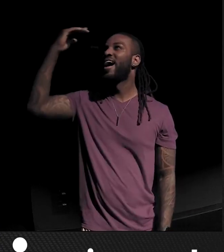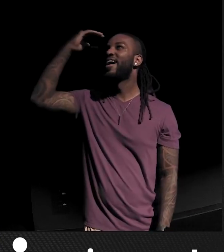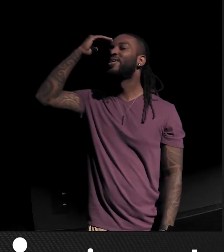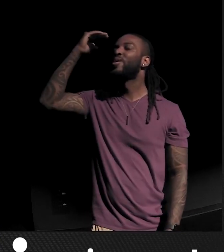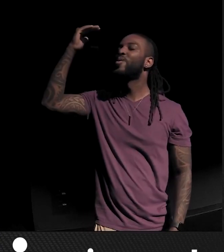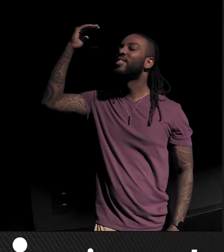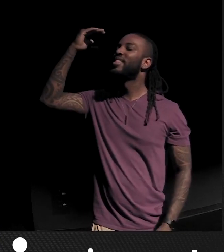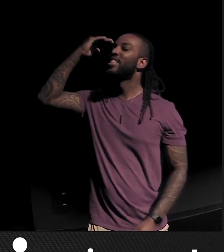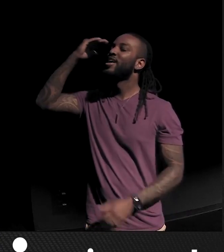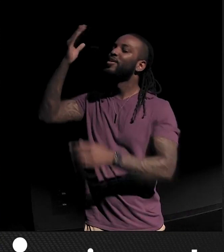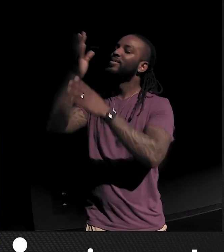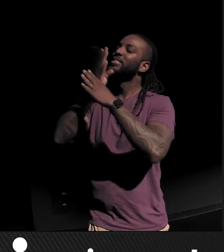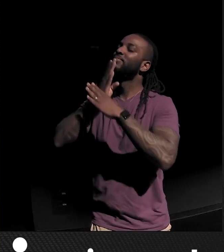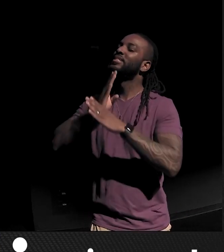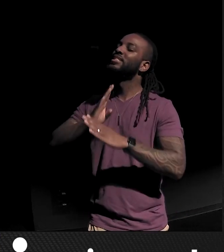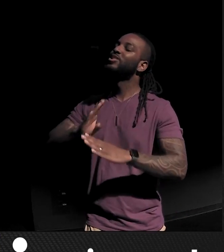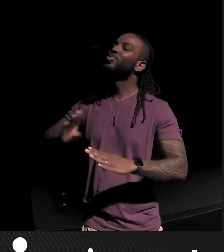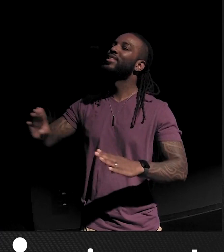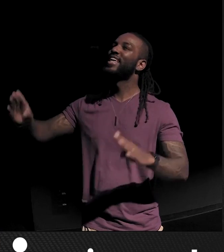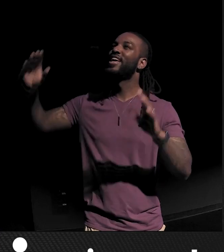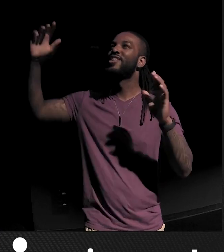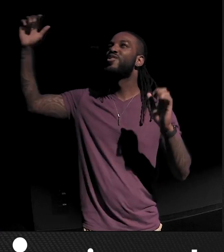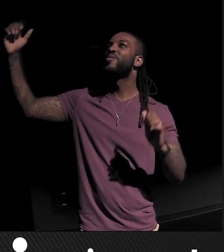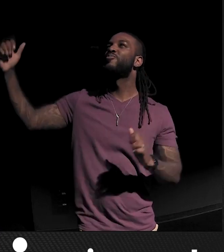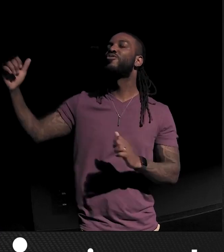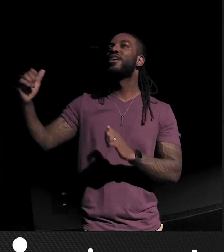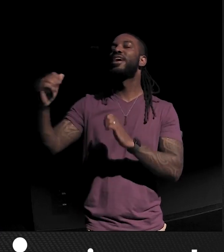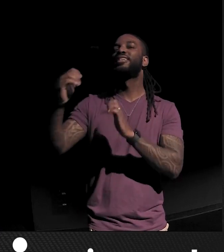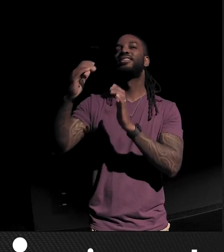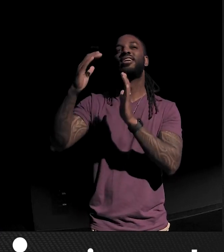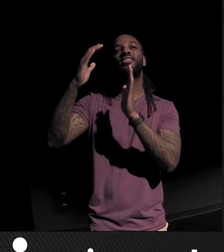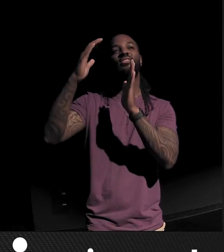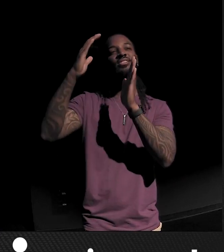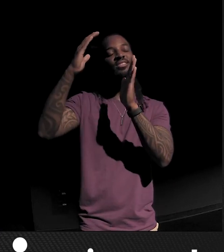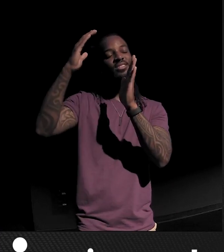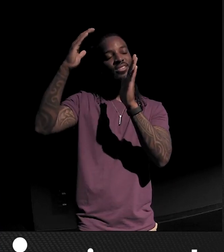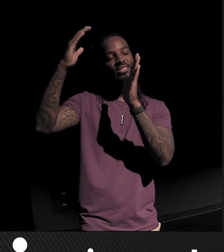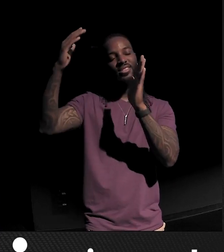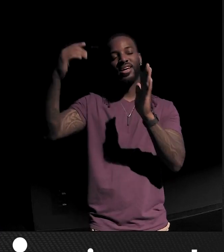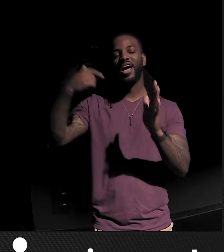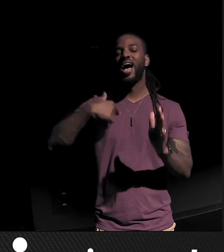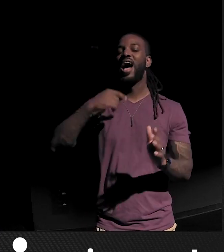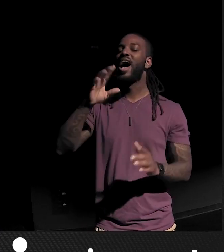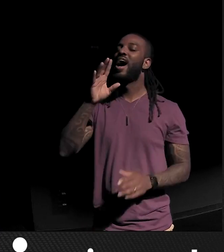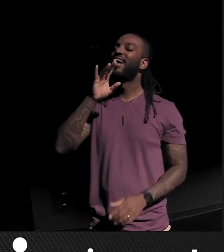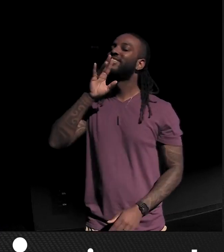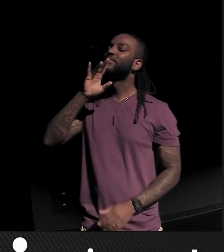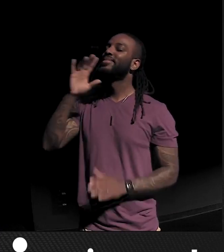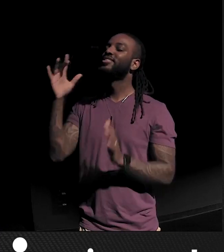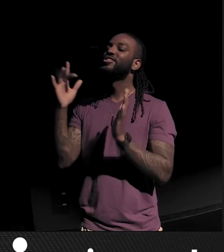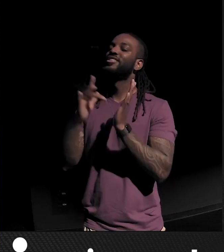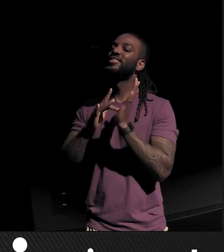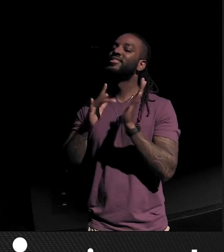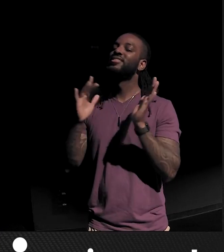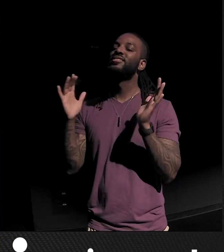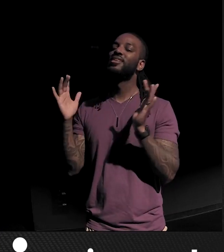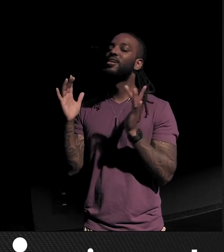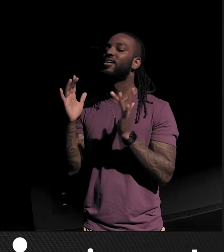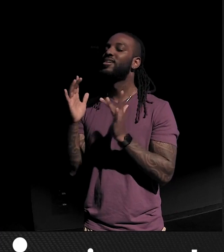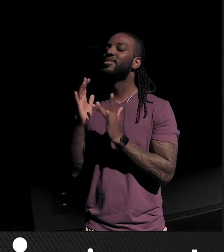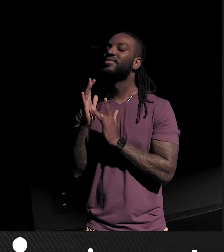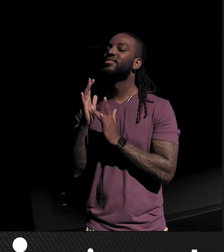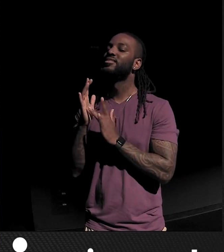I know there is peace within your presence. I speak Jesus.